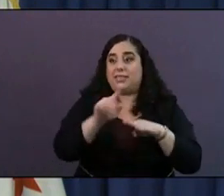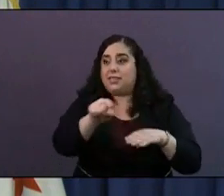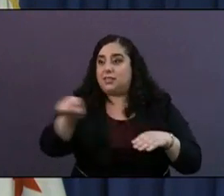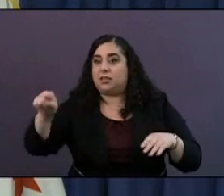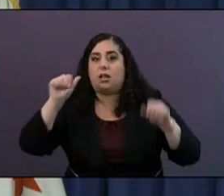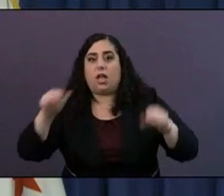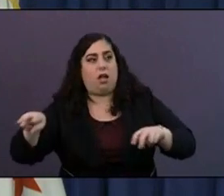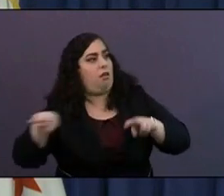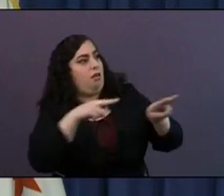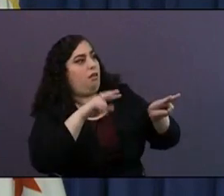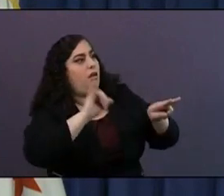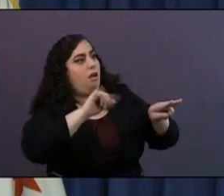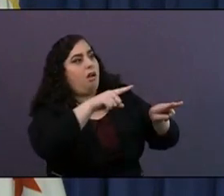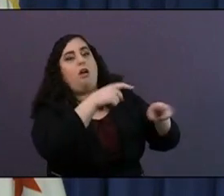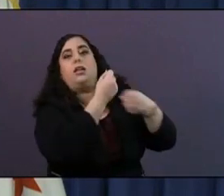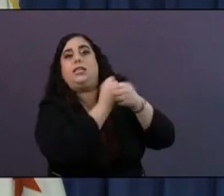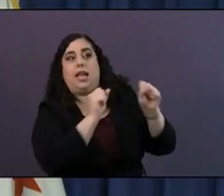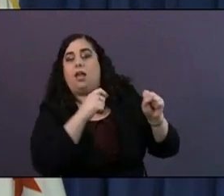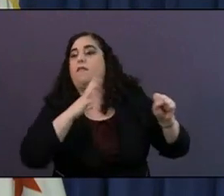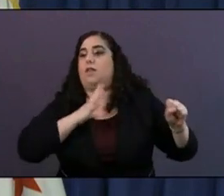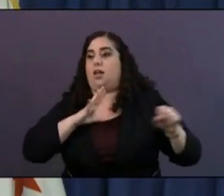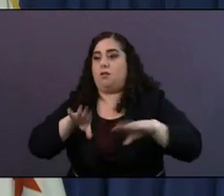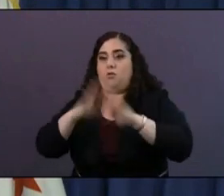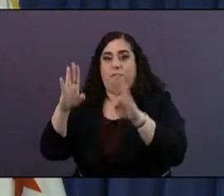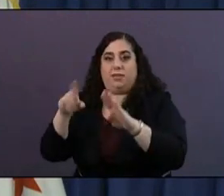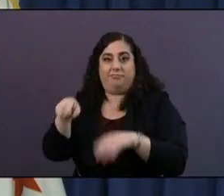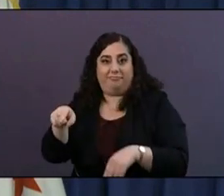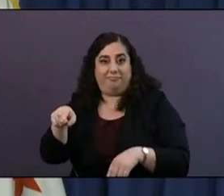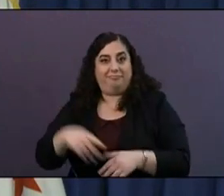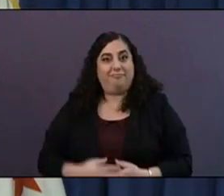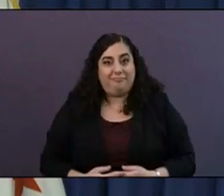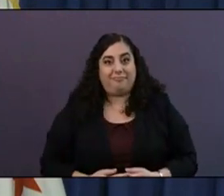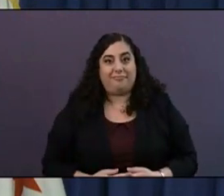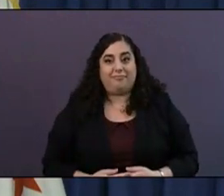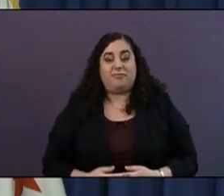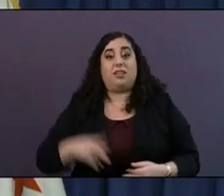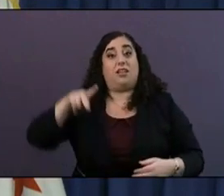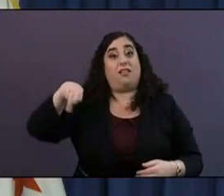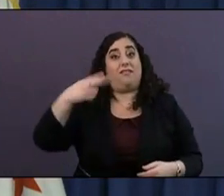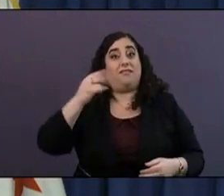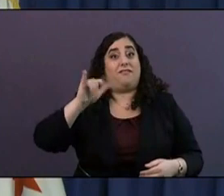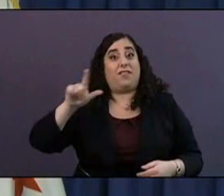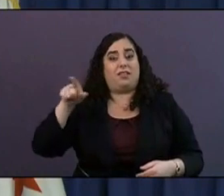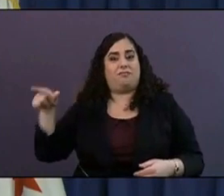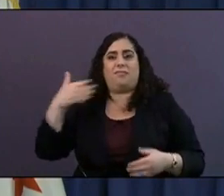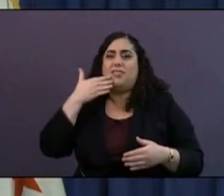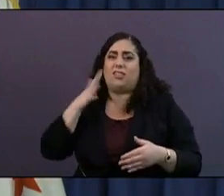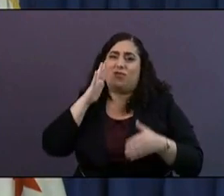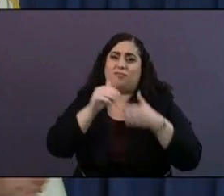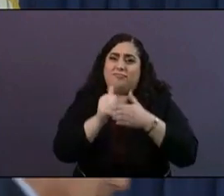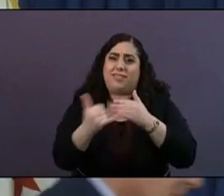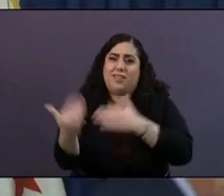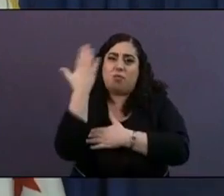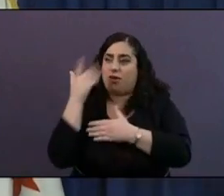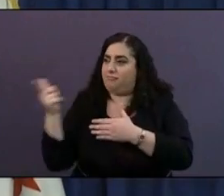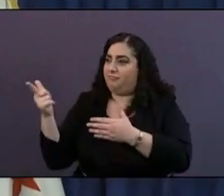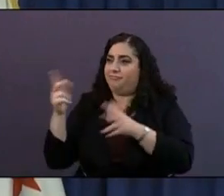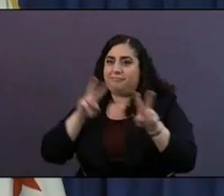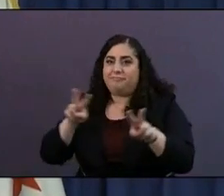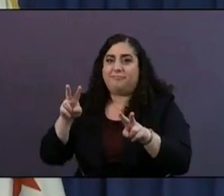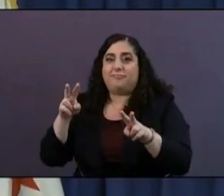safely reopen. Phil, thank you for taking the time that you took this morning, and please come on up and share a few words.